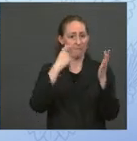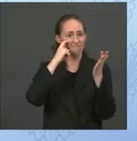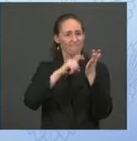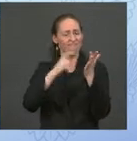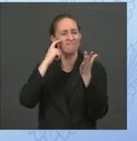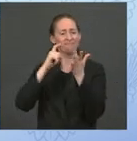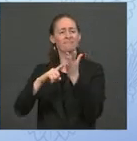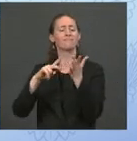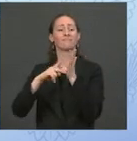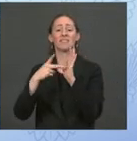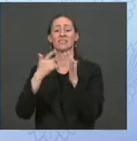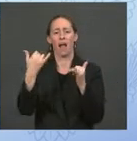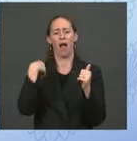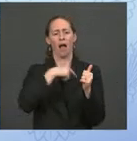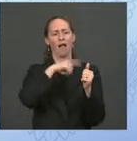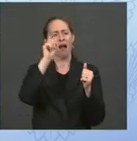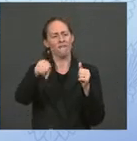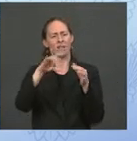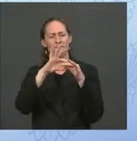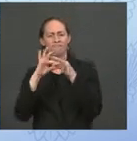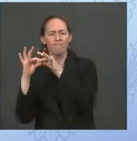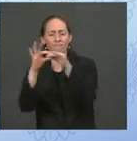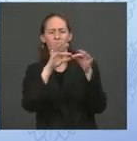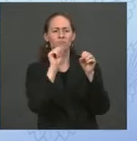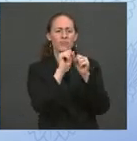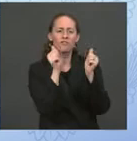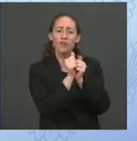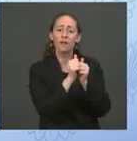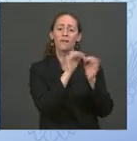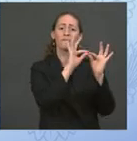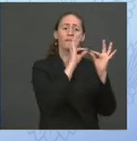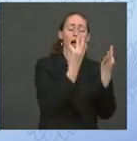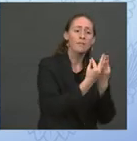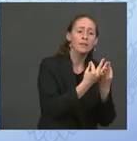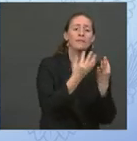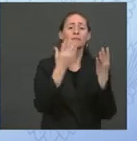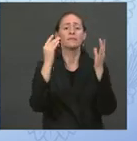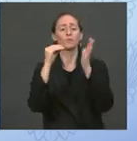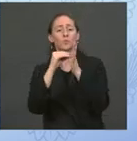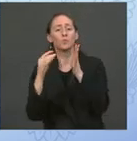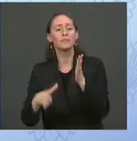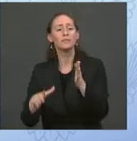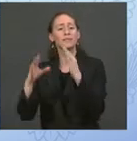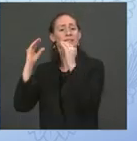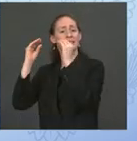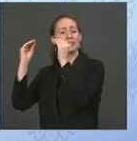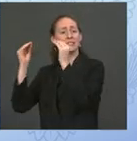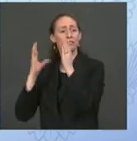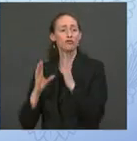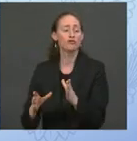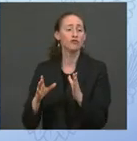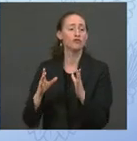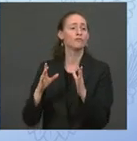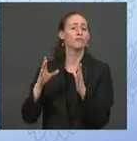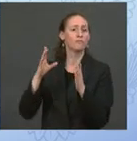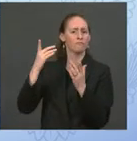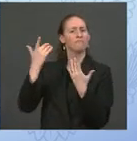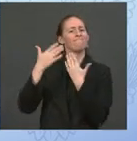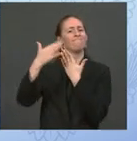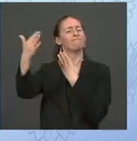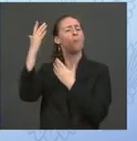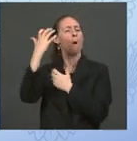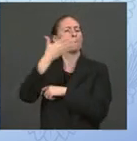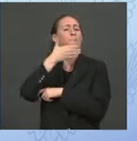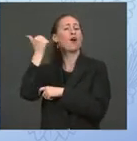students and their families, educators and communities, while holding on to hope for a brighter future. This work is often